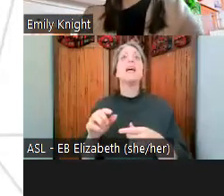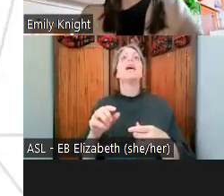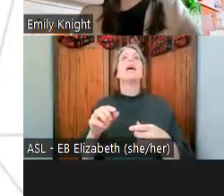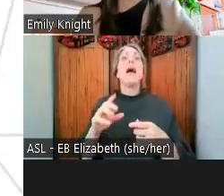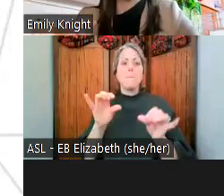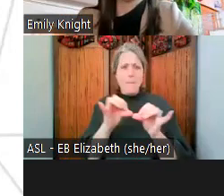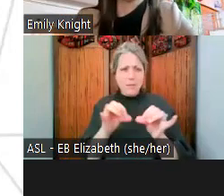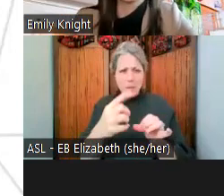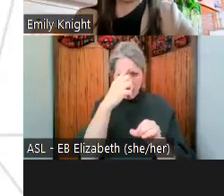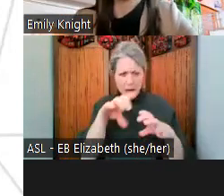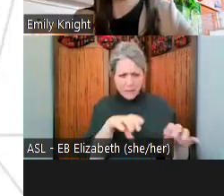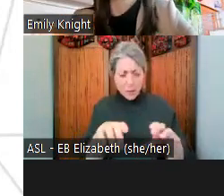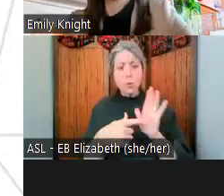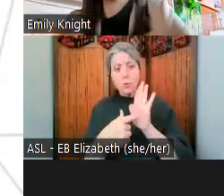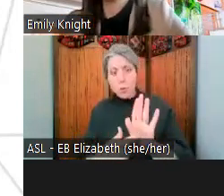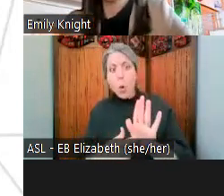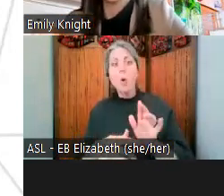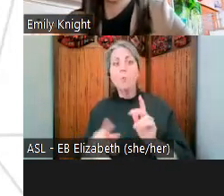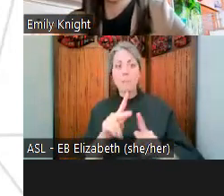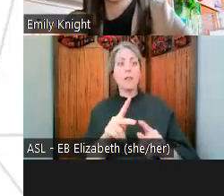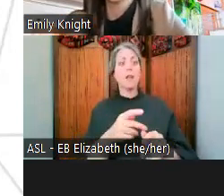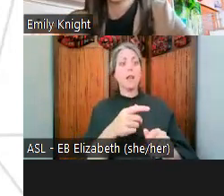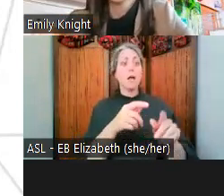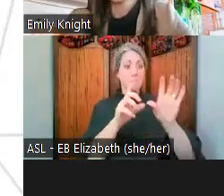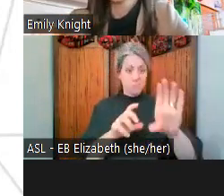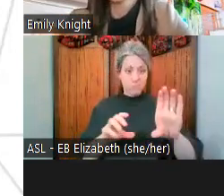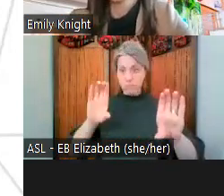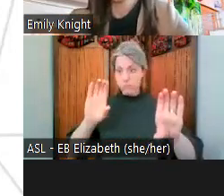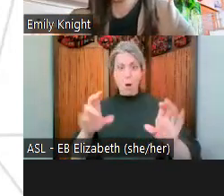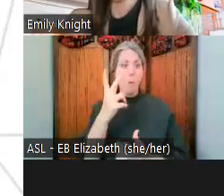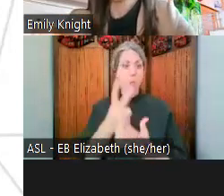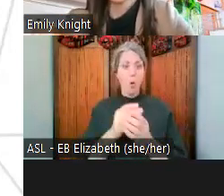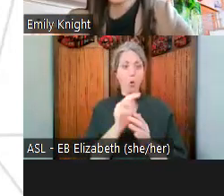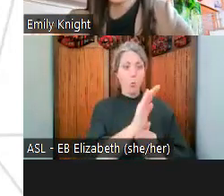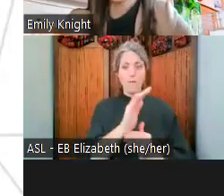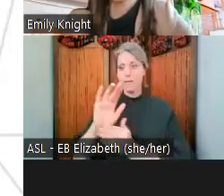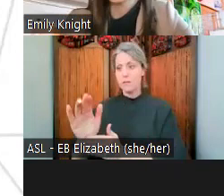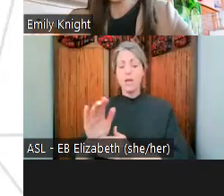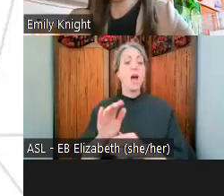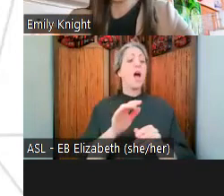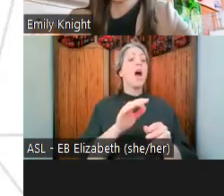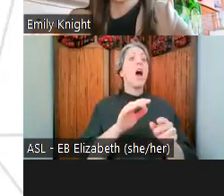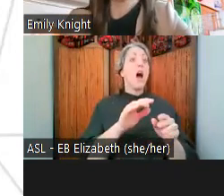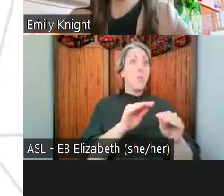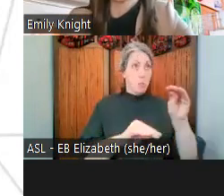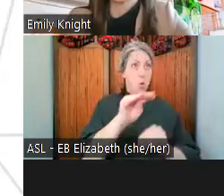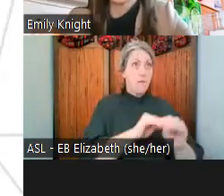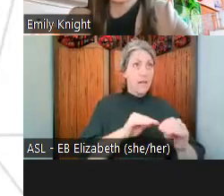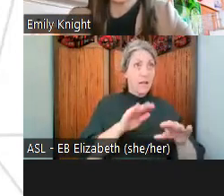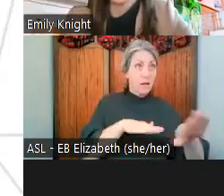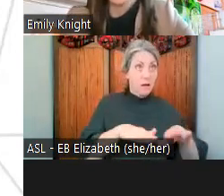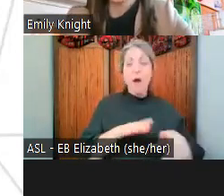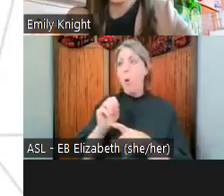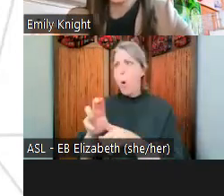our study those videos of moving people or random moving dots. But for this first step, we asked the children just to focus on the color of the